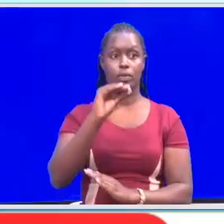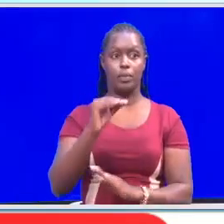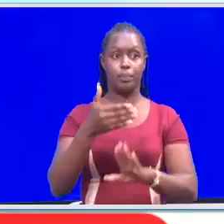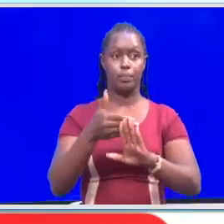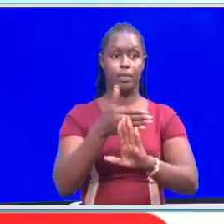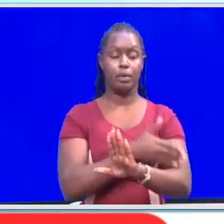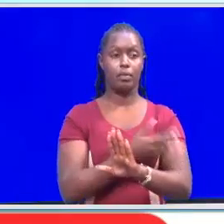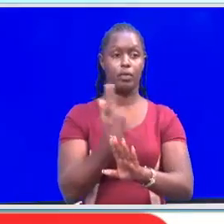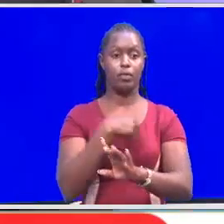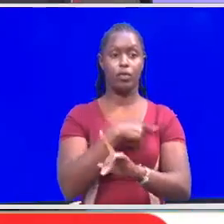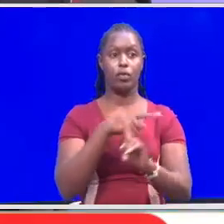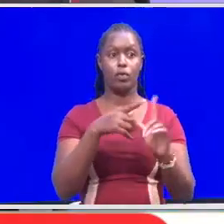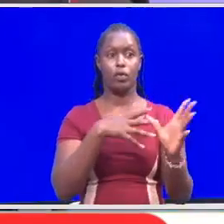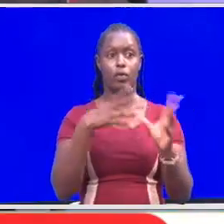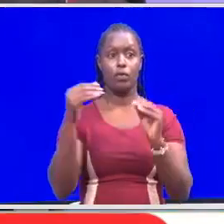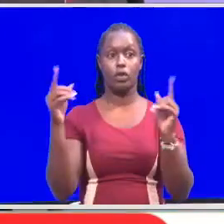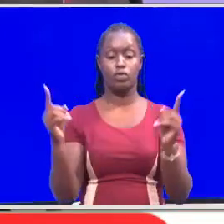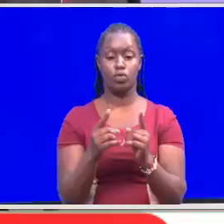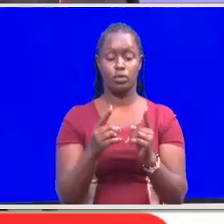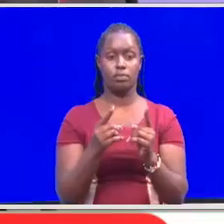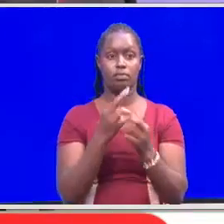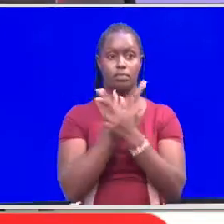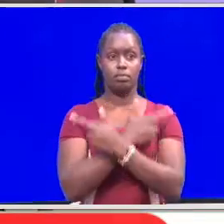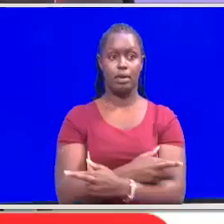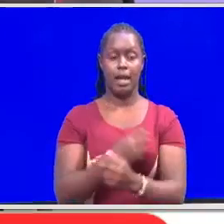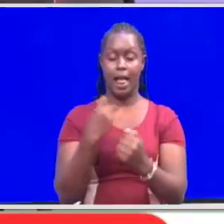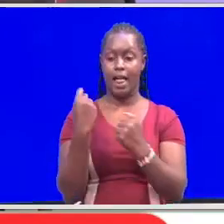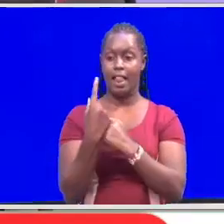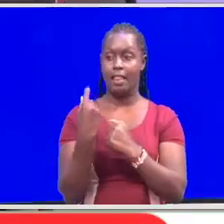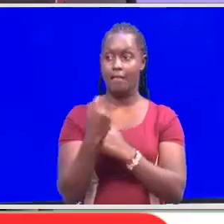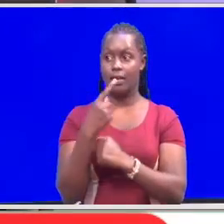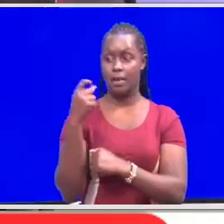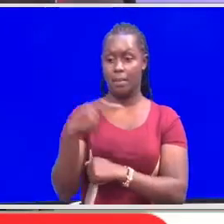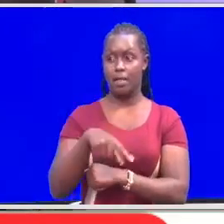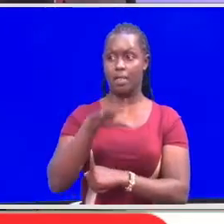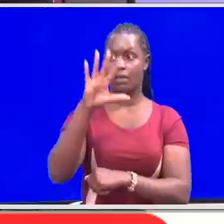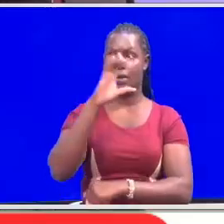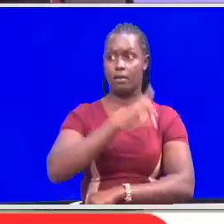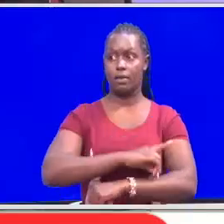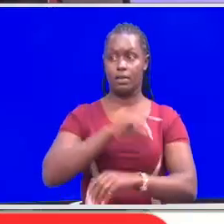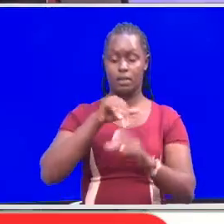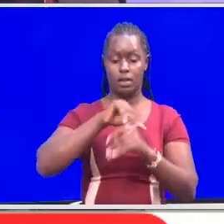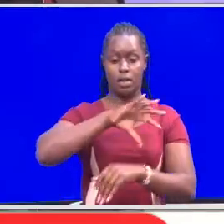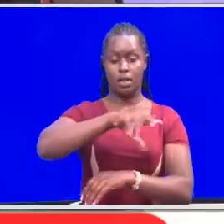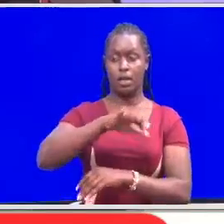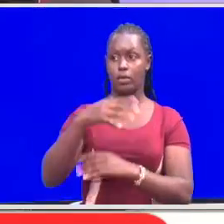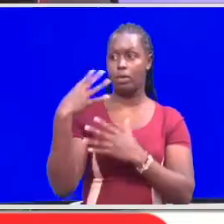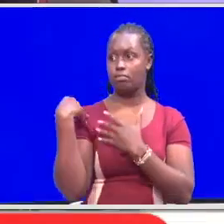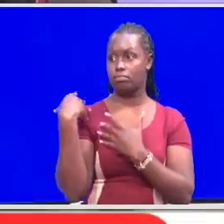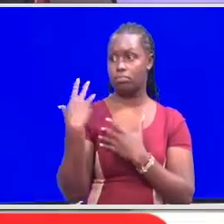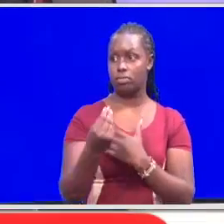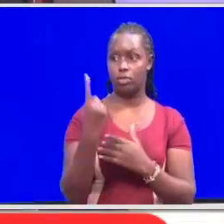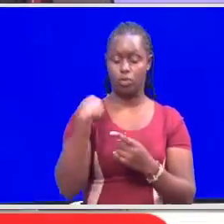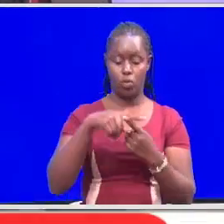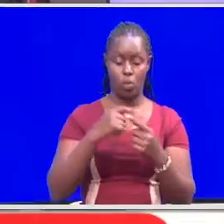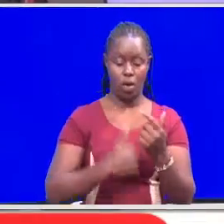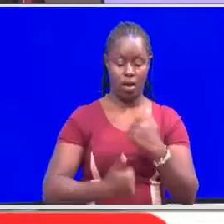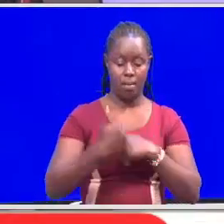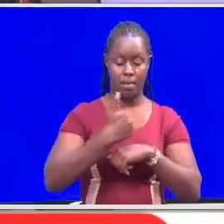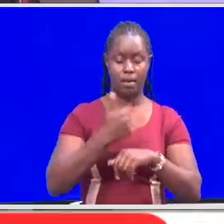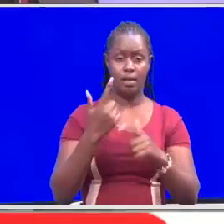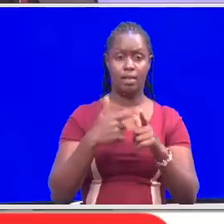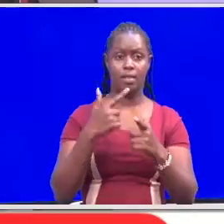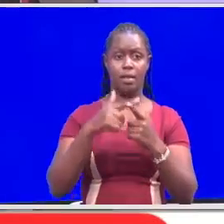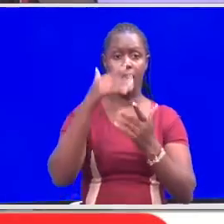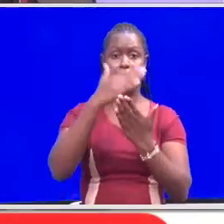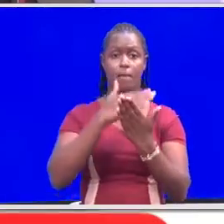before you know, take a short break, it's now, you know, 11 months and, you know, 5 days and counting since your appointment as CS. How would you rate your performance on